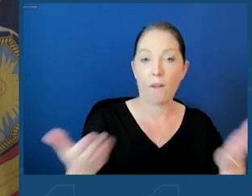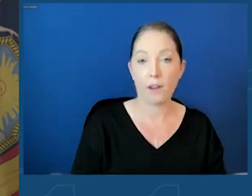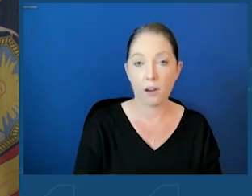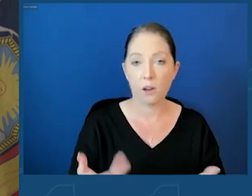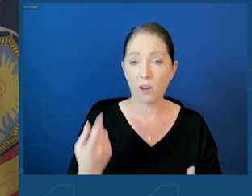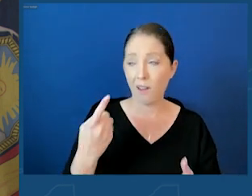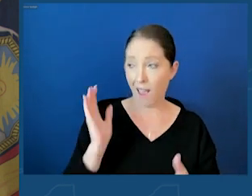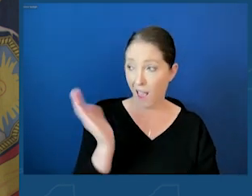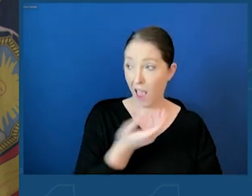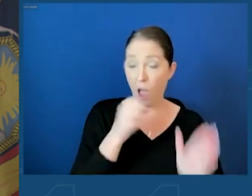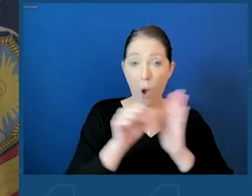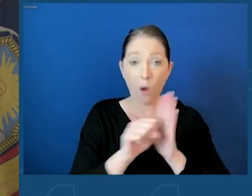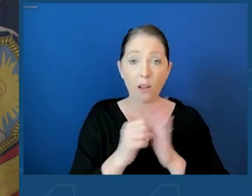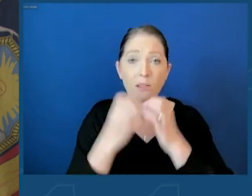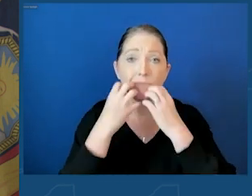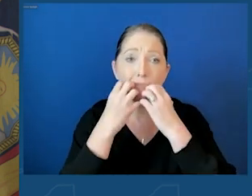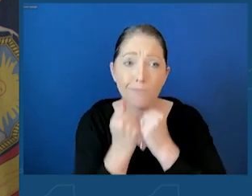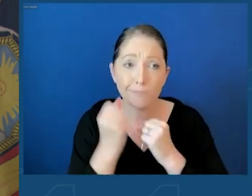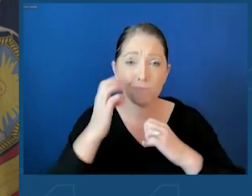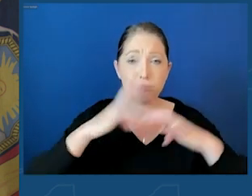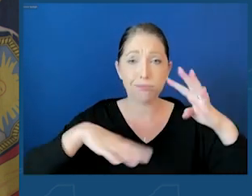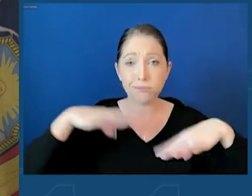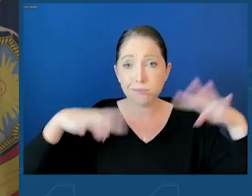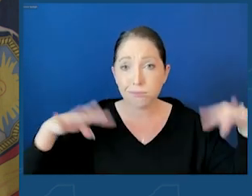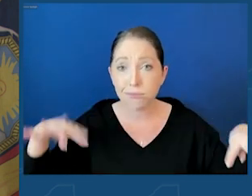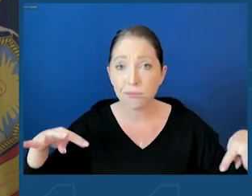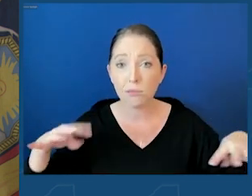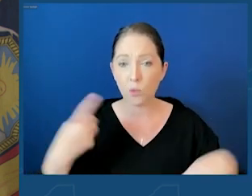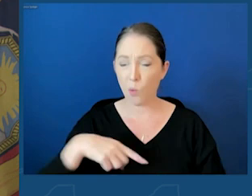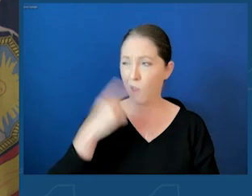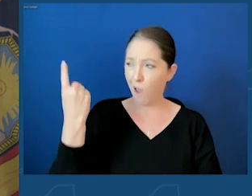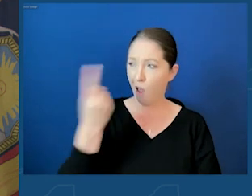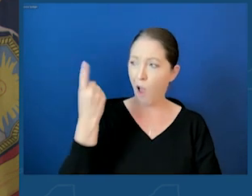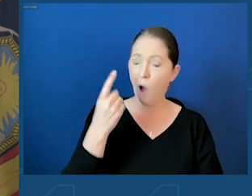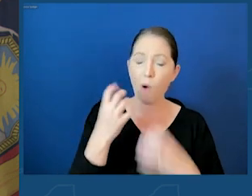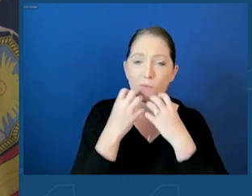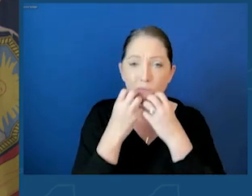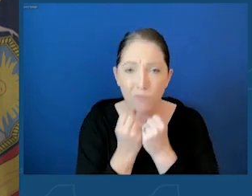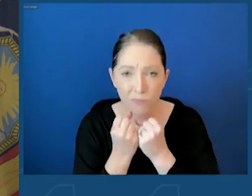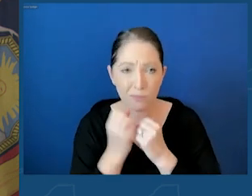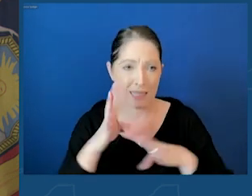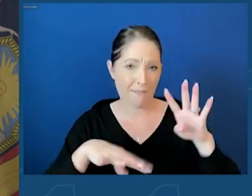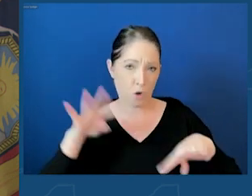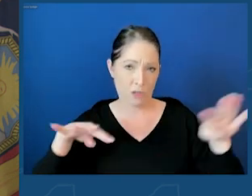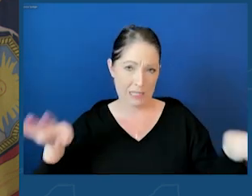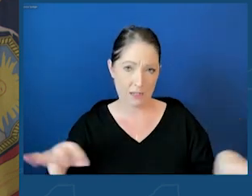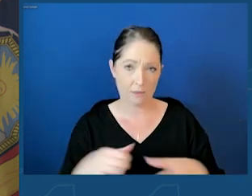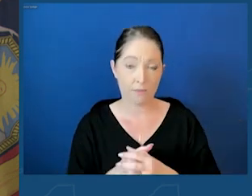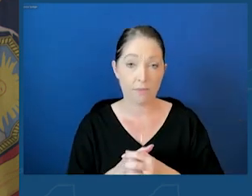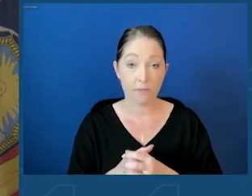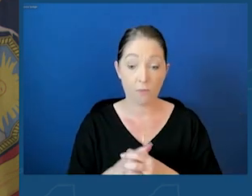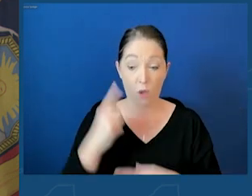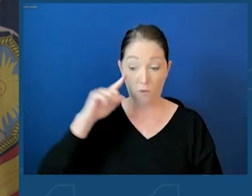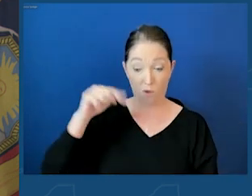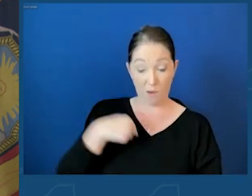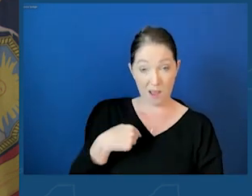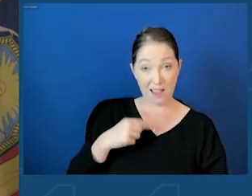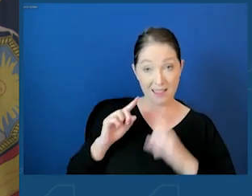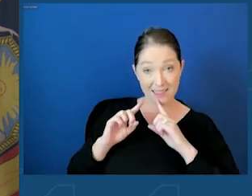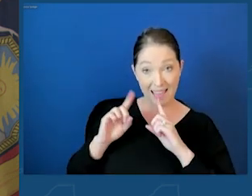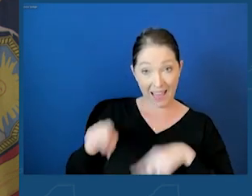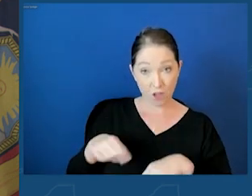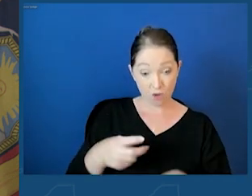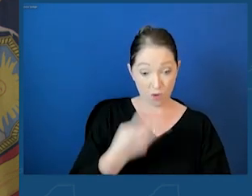and our inclusiveness, and we always will. For me, the answer to these 2 crises,